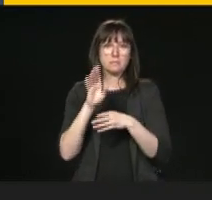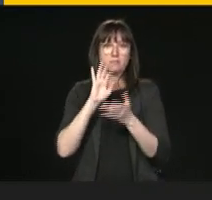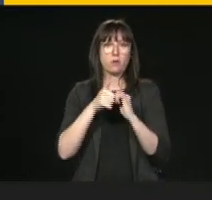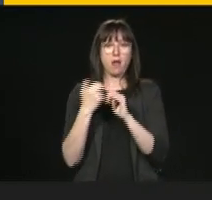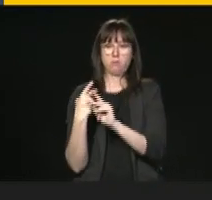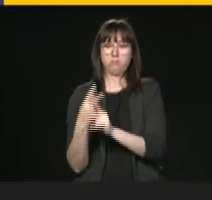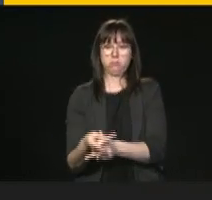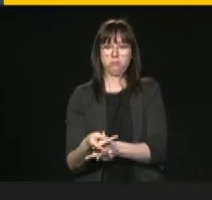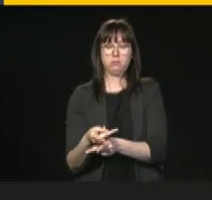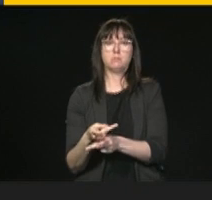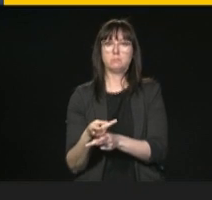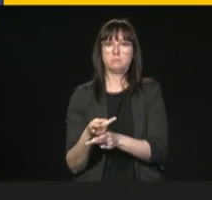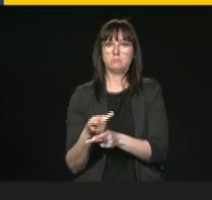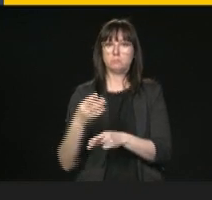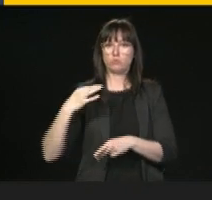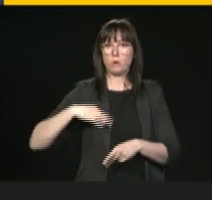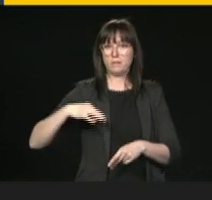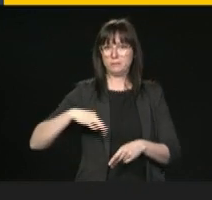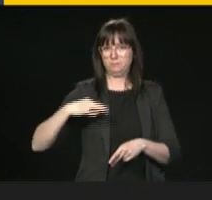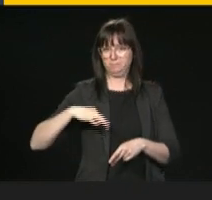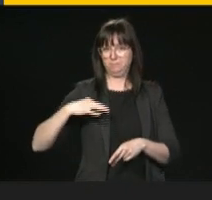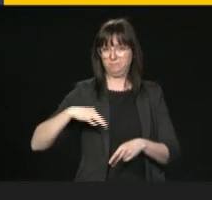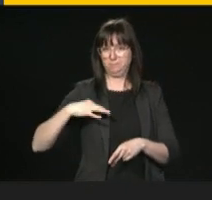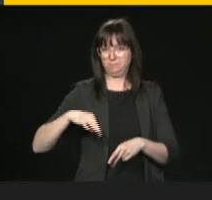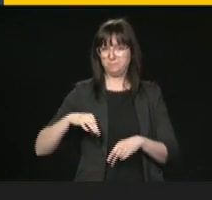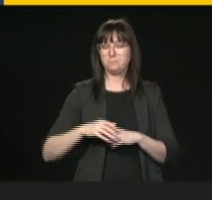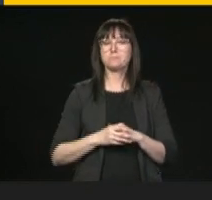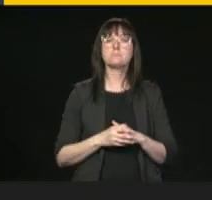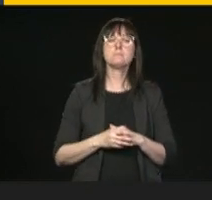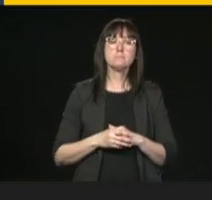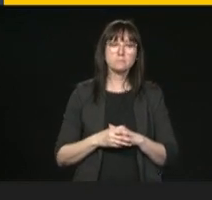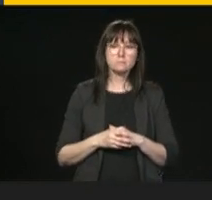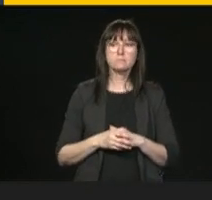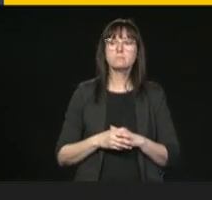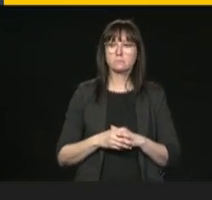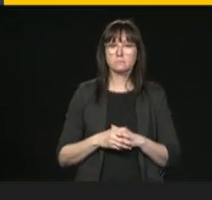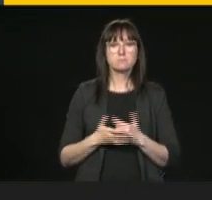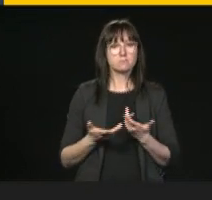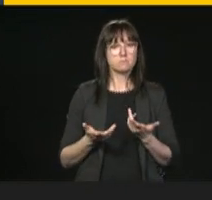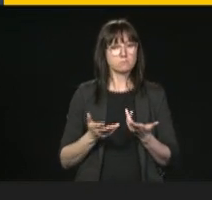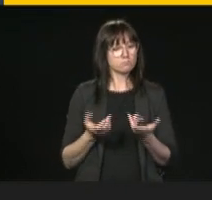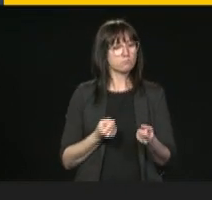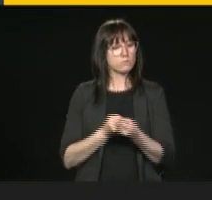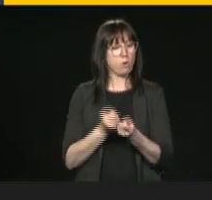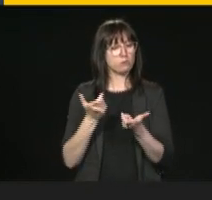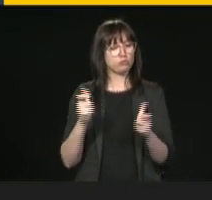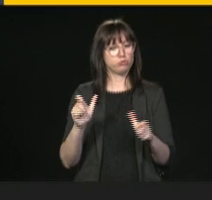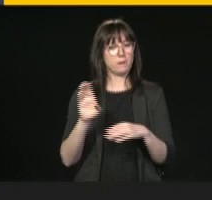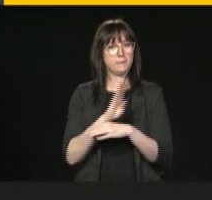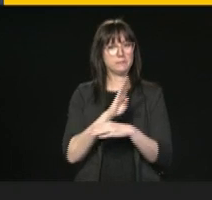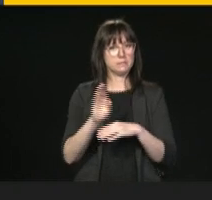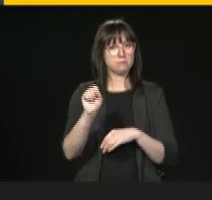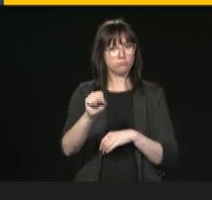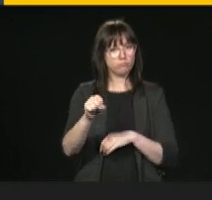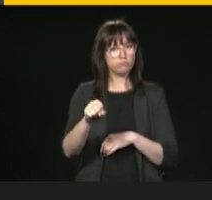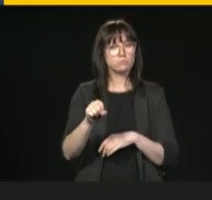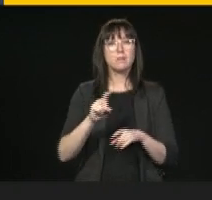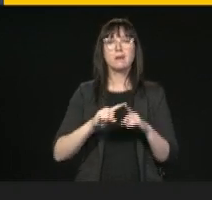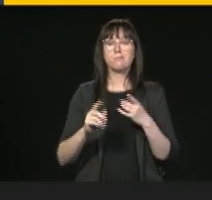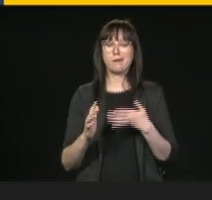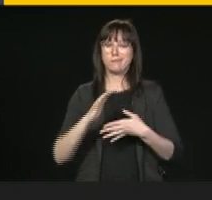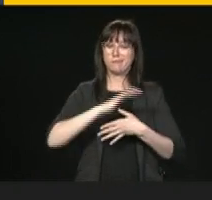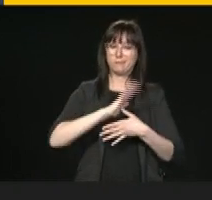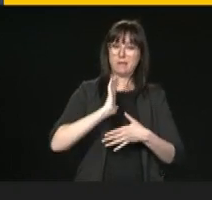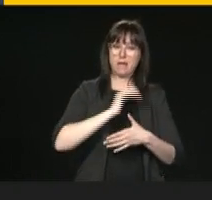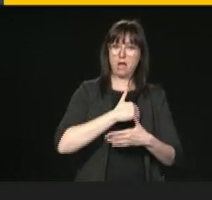So we are there for big businesses, but what we did at the very beginning was for small and medium-sized businesses, and that